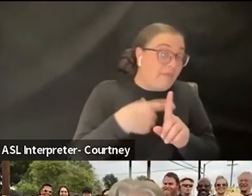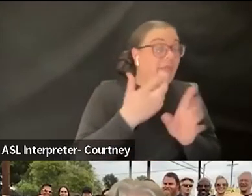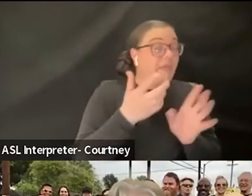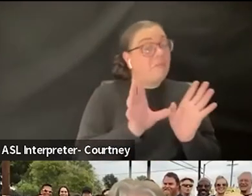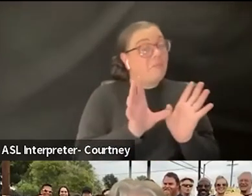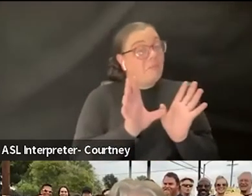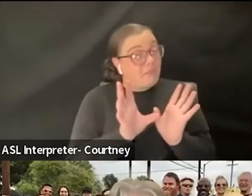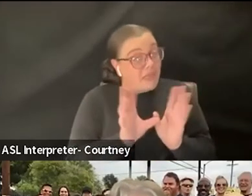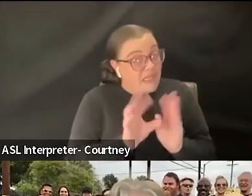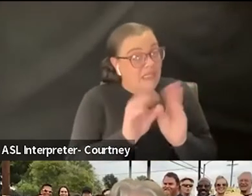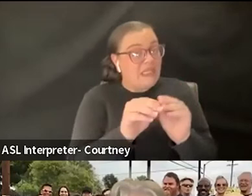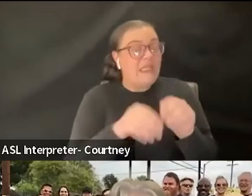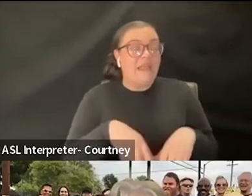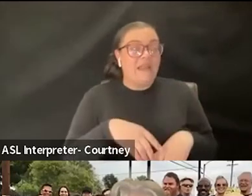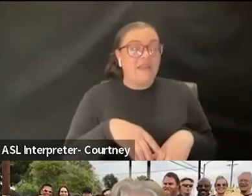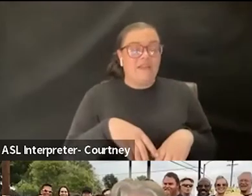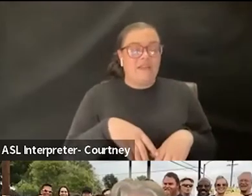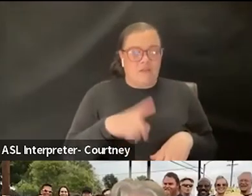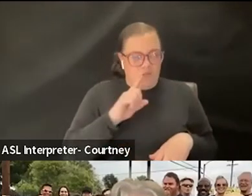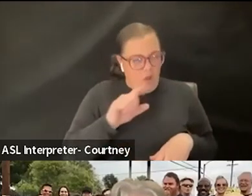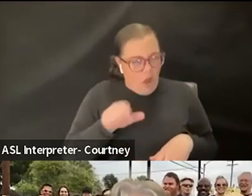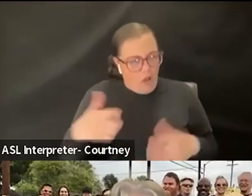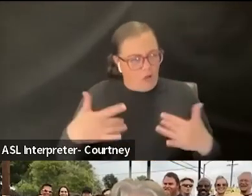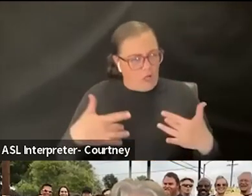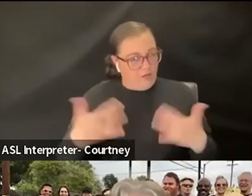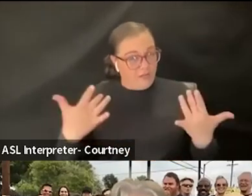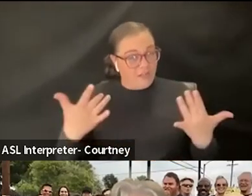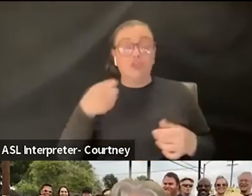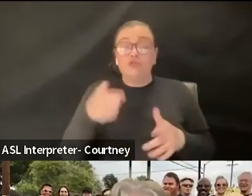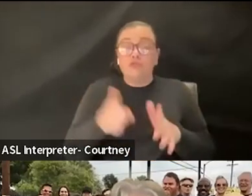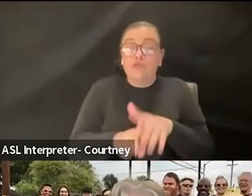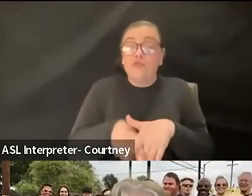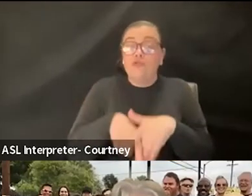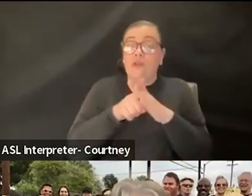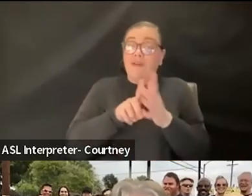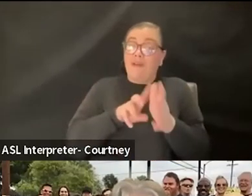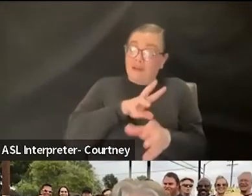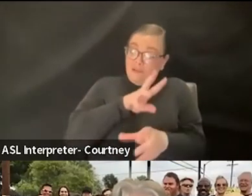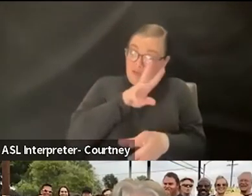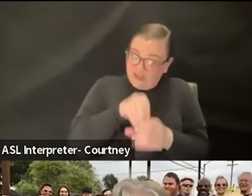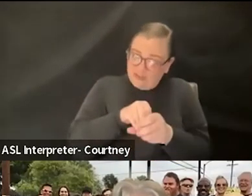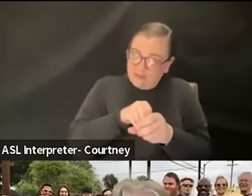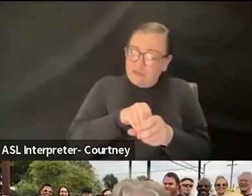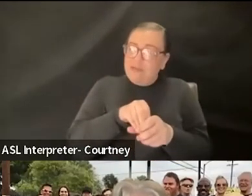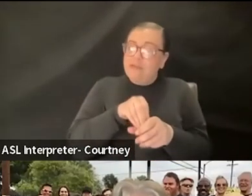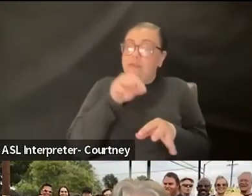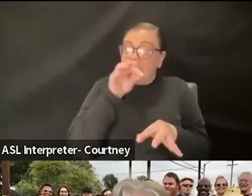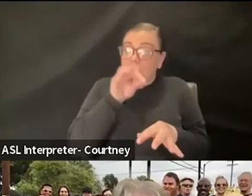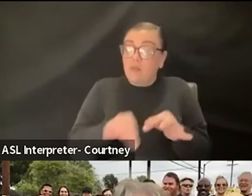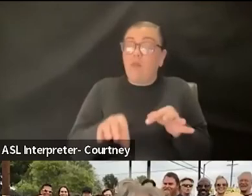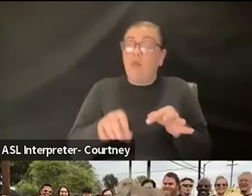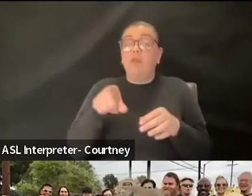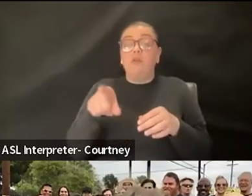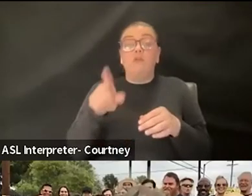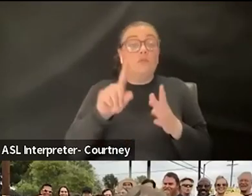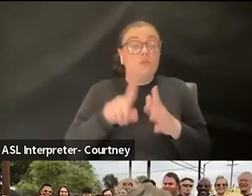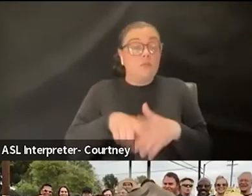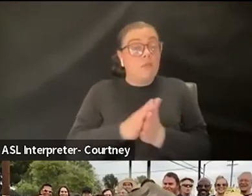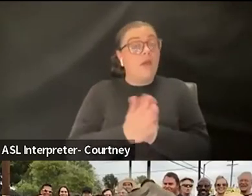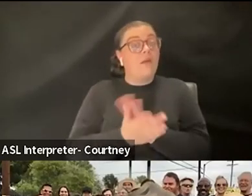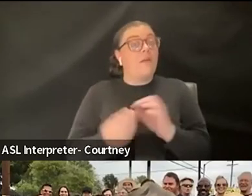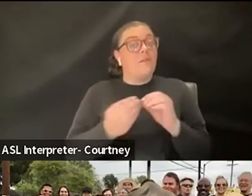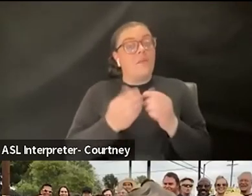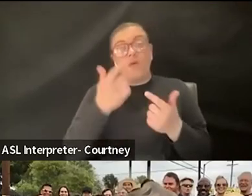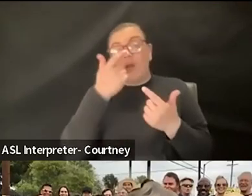you may get interested in giving more. And then you look for your passion. What